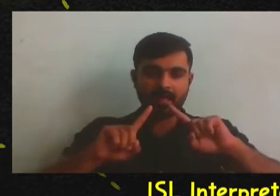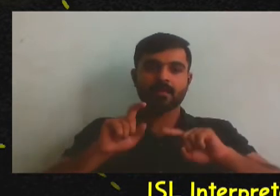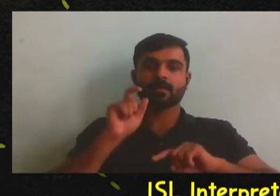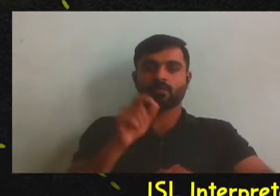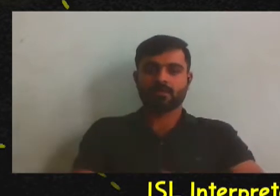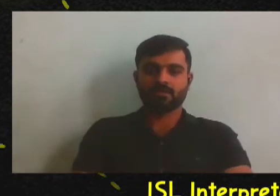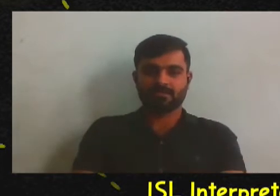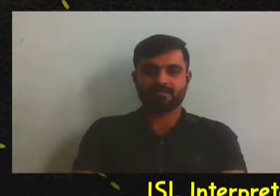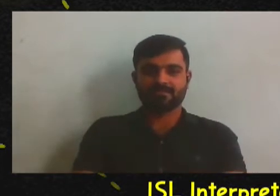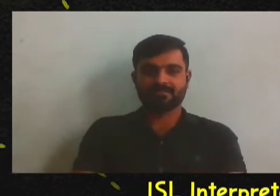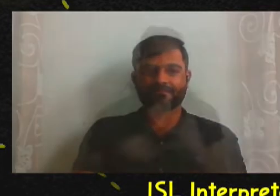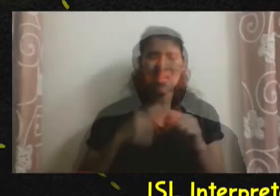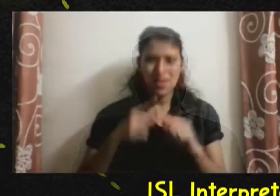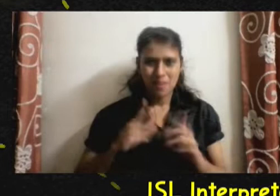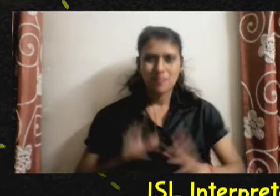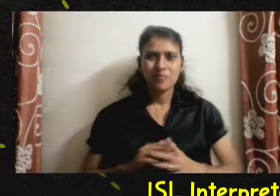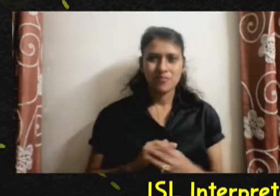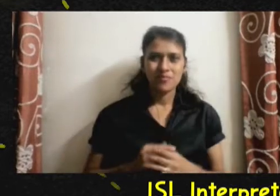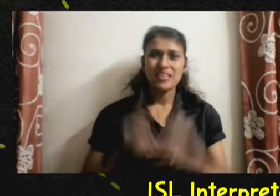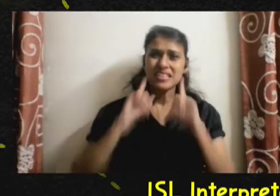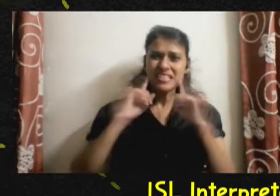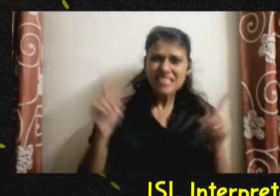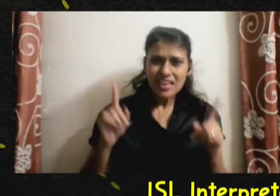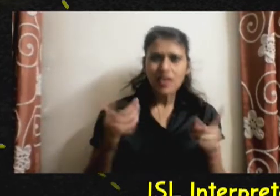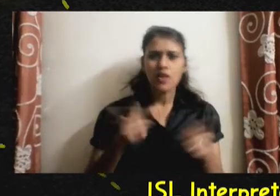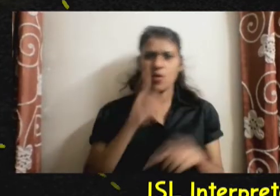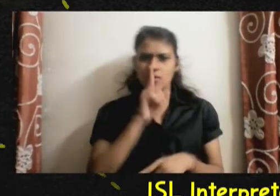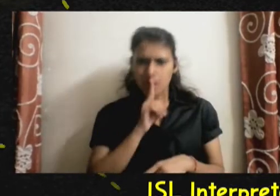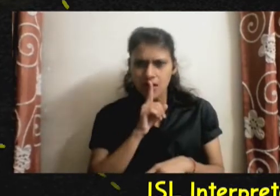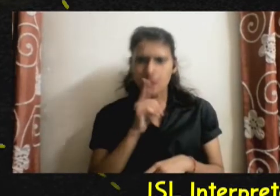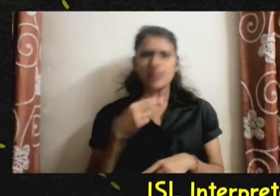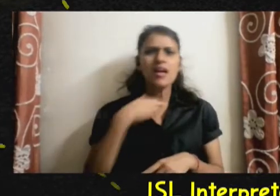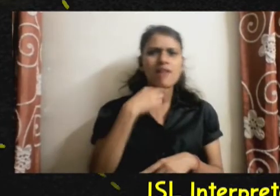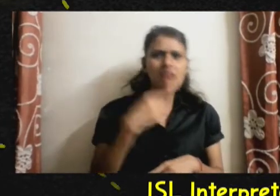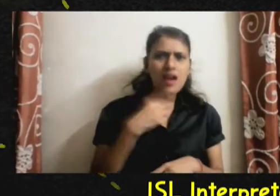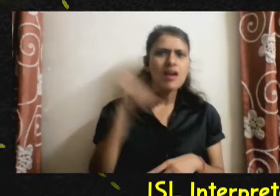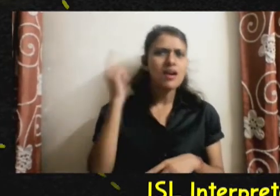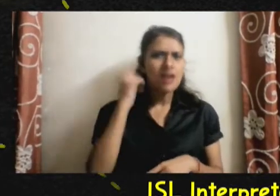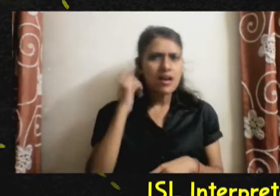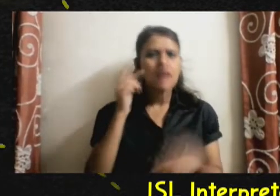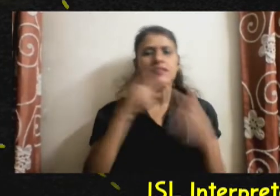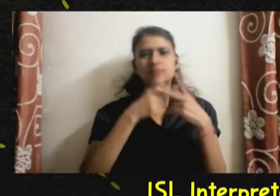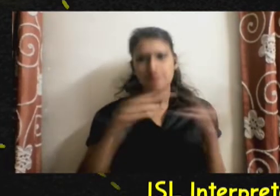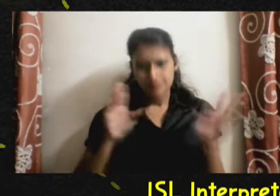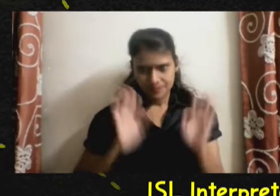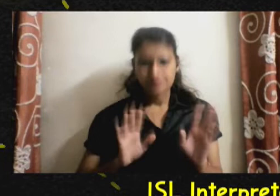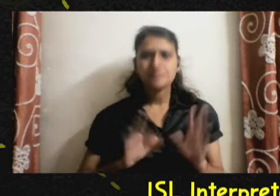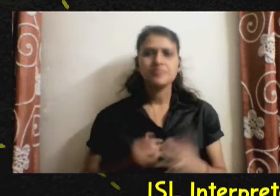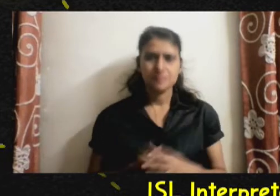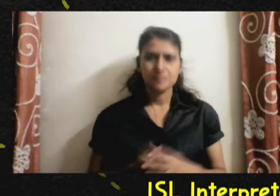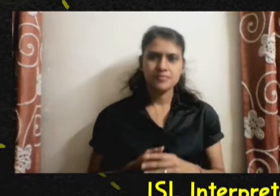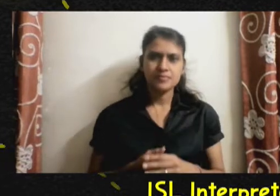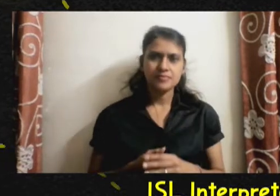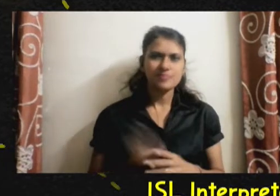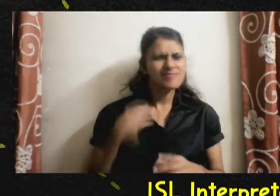When is it that we'll speak about the cheek or the moan or soundscapes as part of the sexual landscape? And I'm thinking